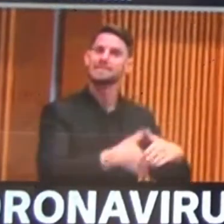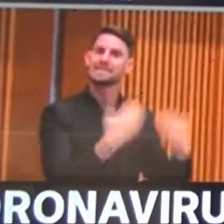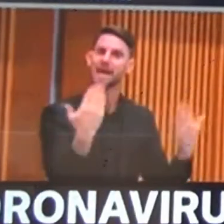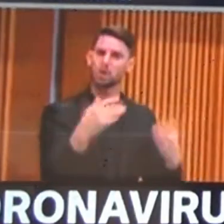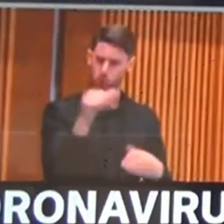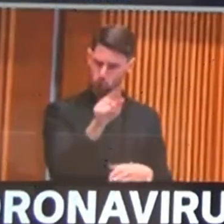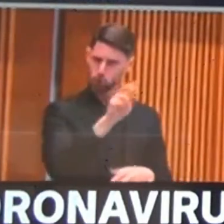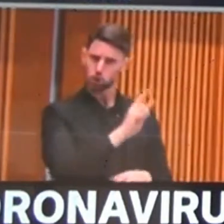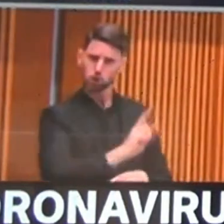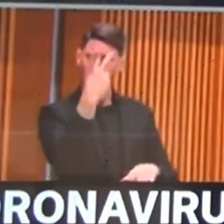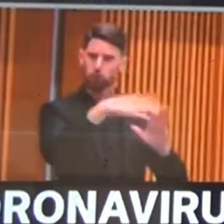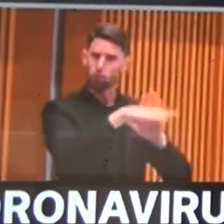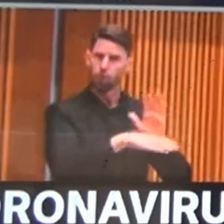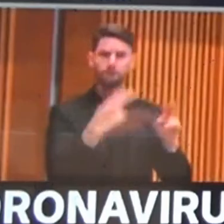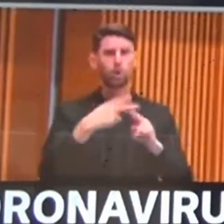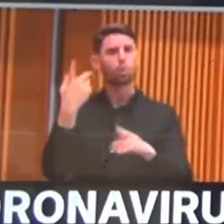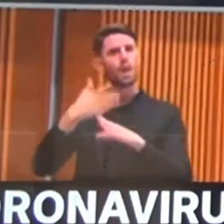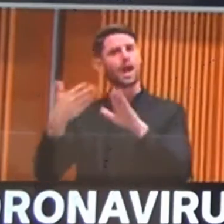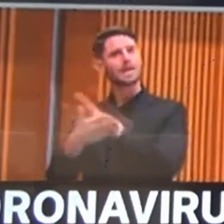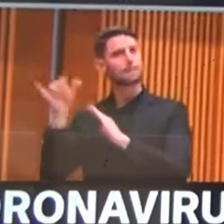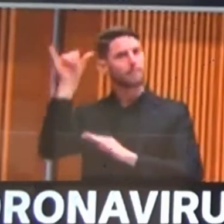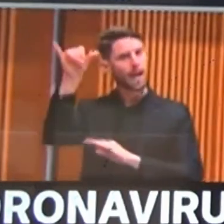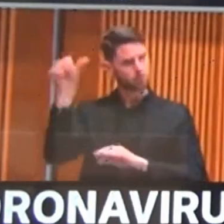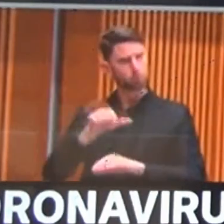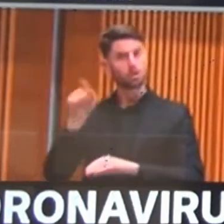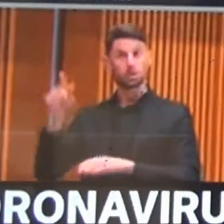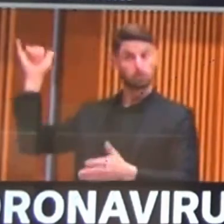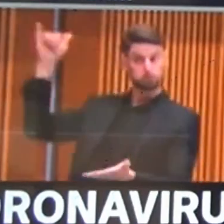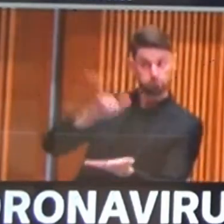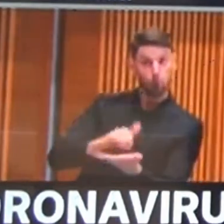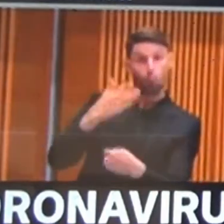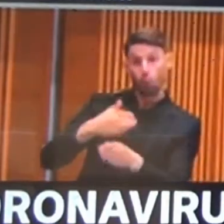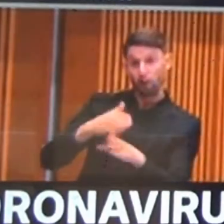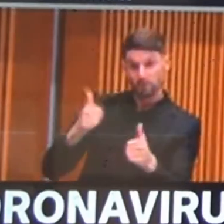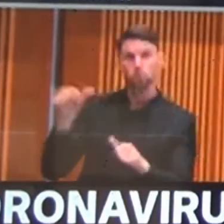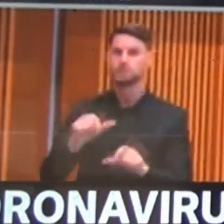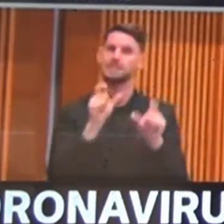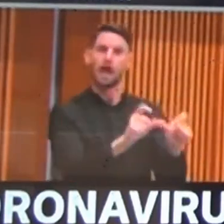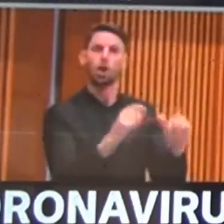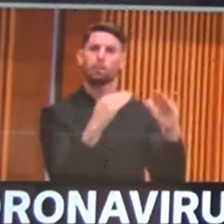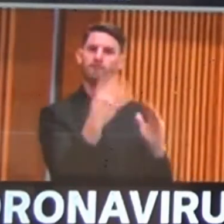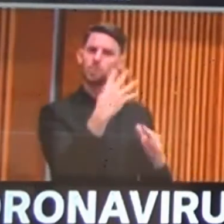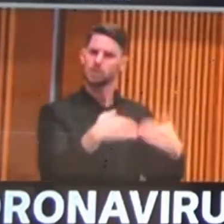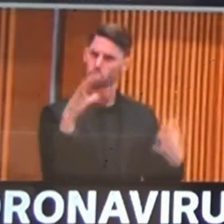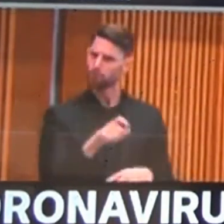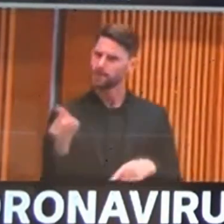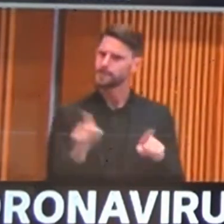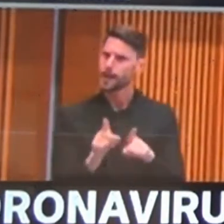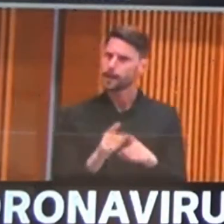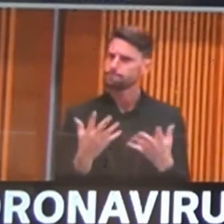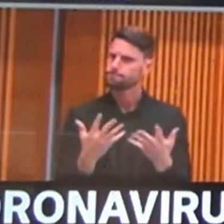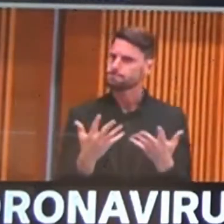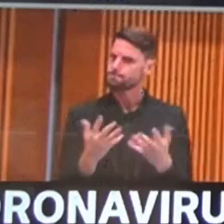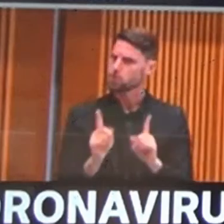on that. I have heard reports, but we need to look at that. One of the things that is very, very important, we've just had a discussion about